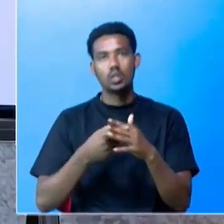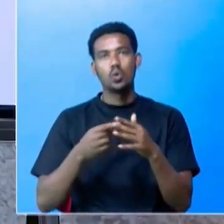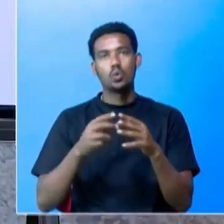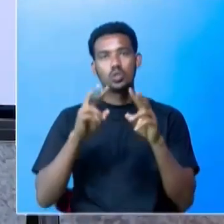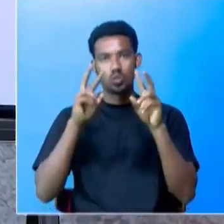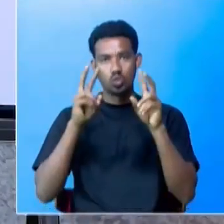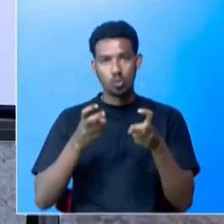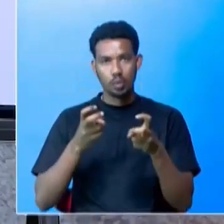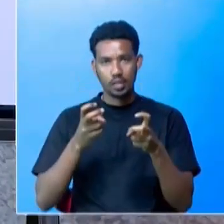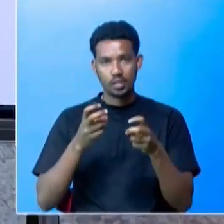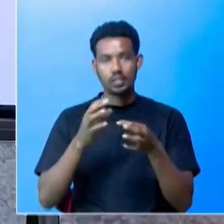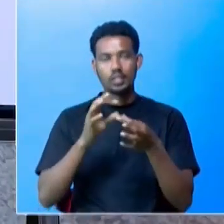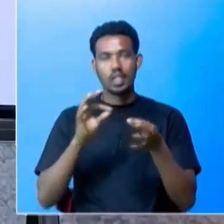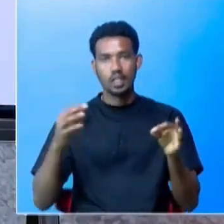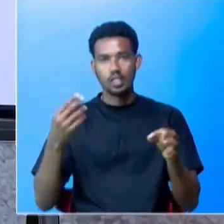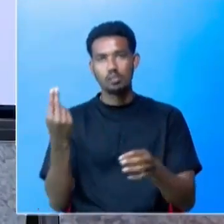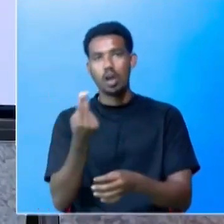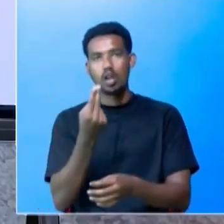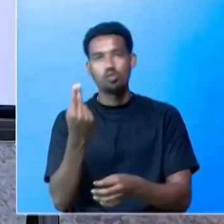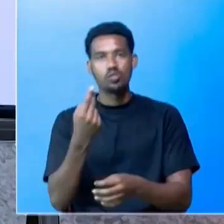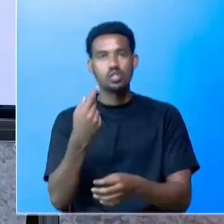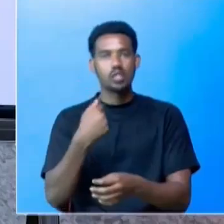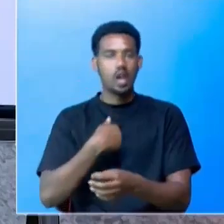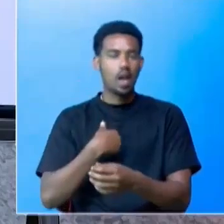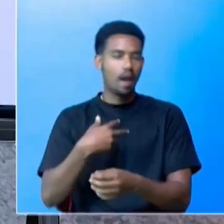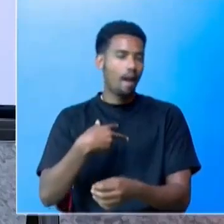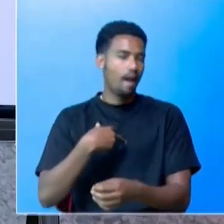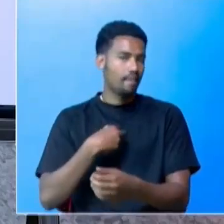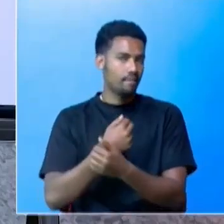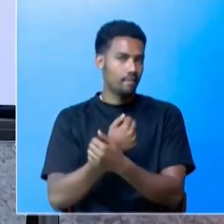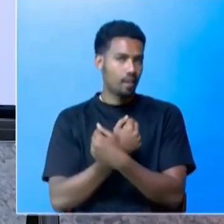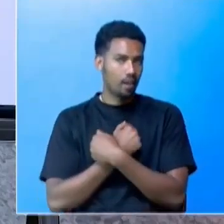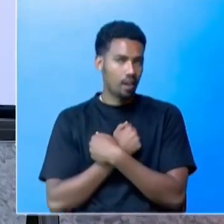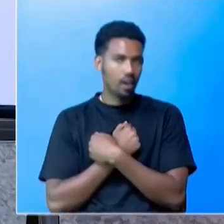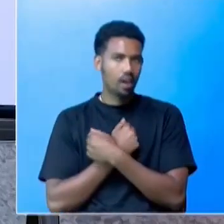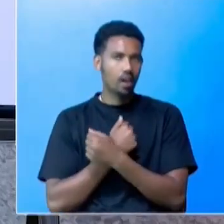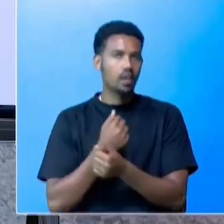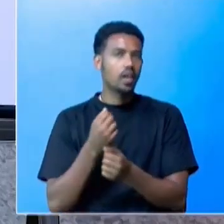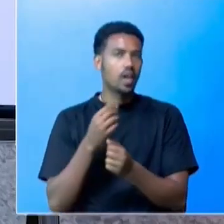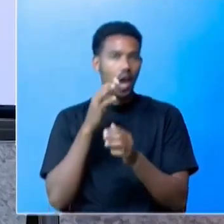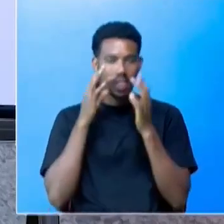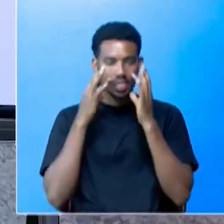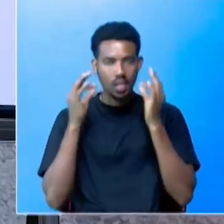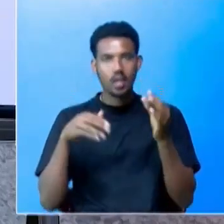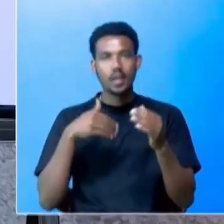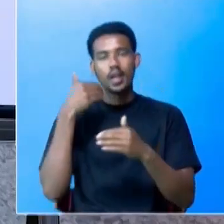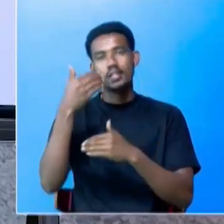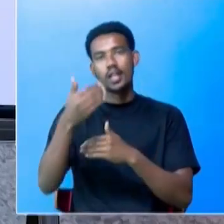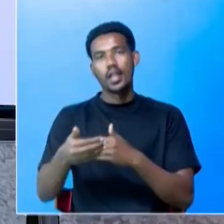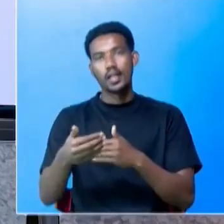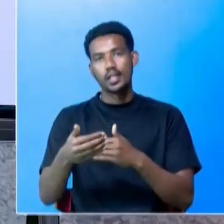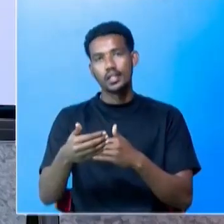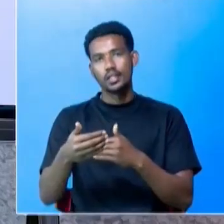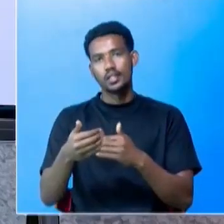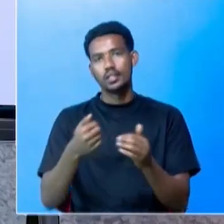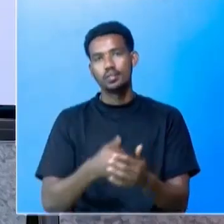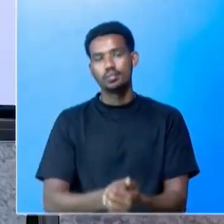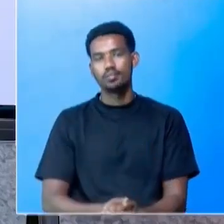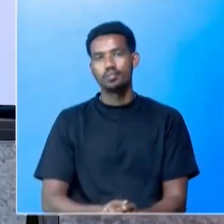topic sentence by using I have a cat. I have a cat. And also on the next, we just